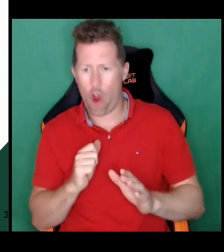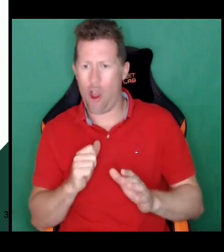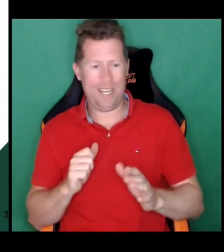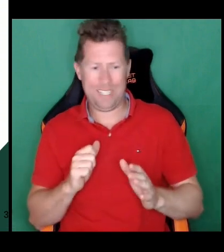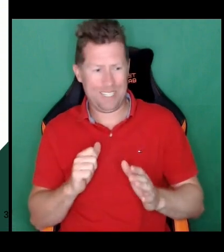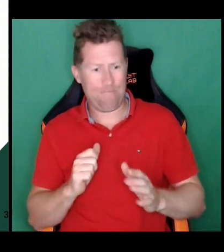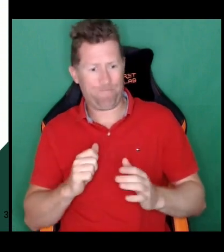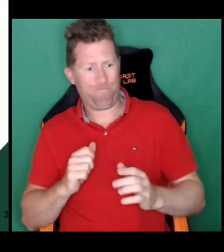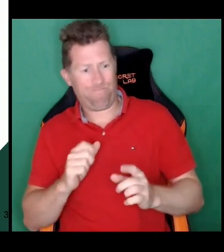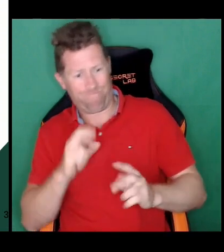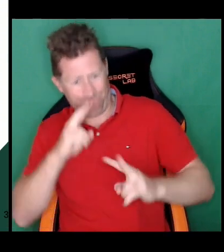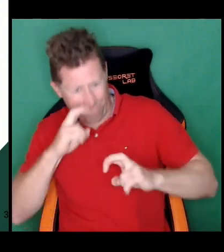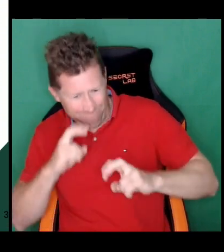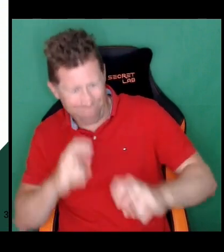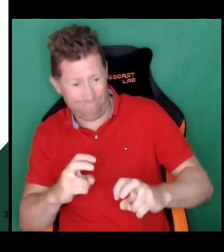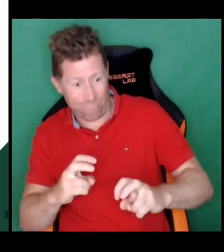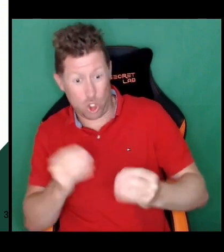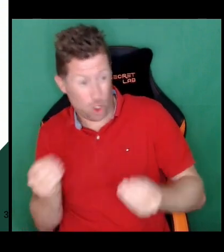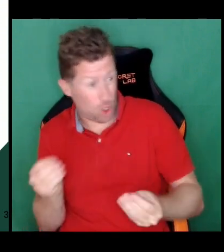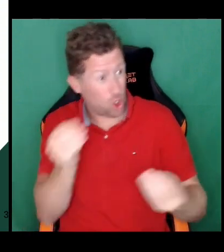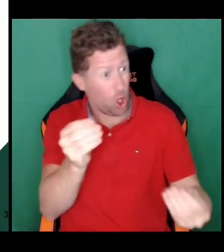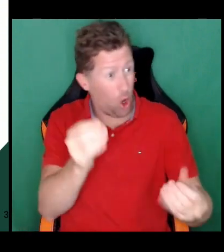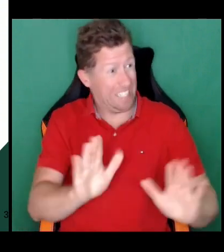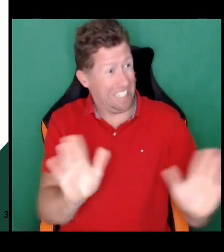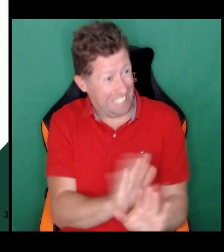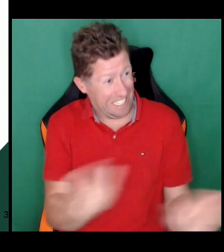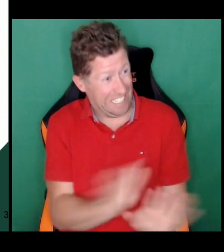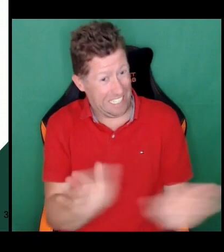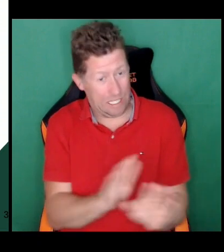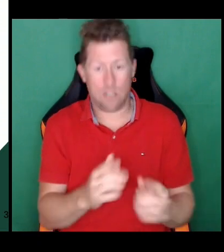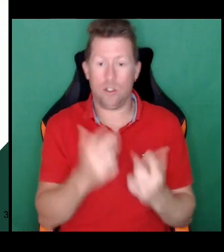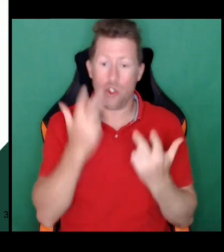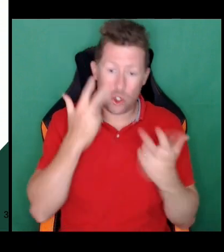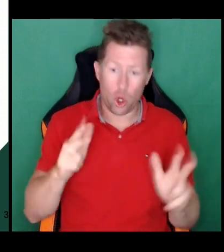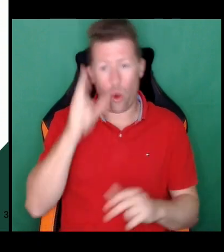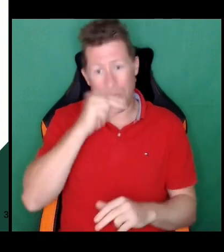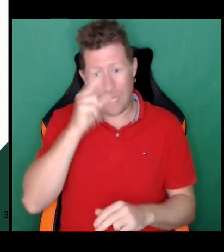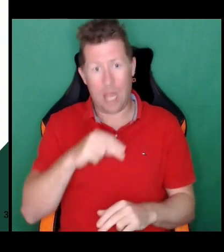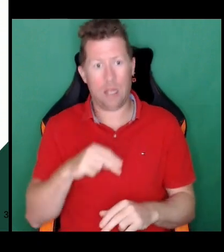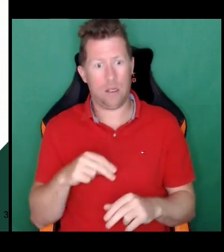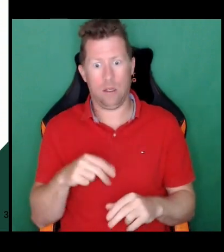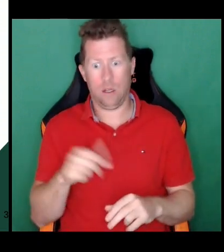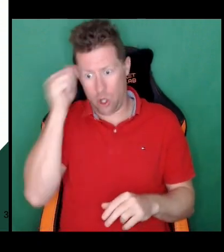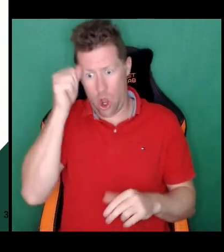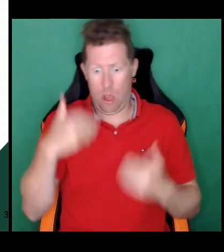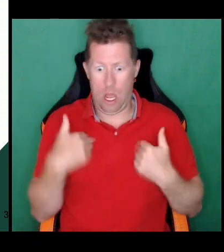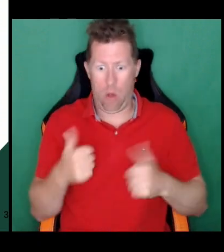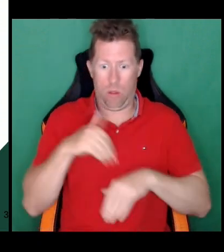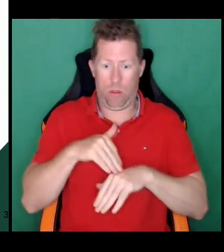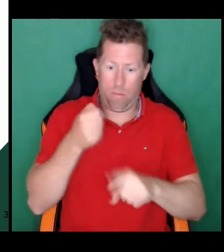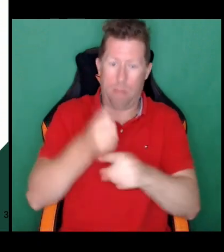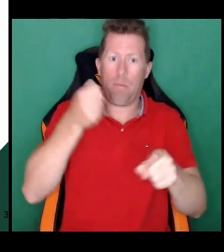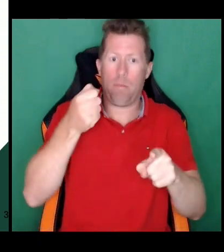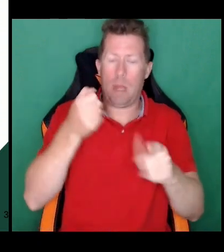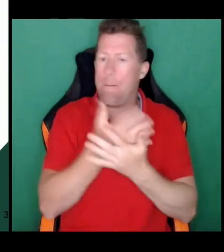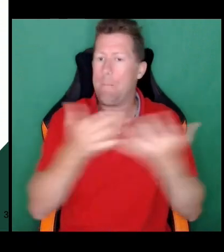data of young people, and to ultimately push products that they know and we know are associated with disease, that come with significant